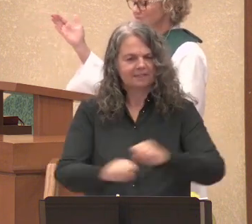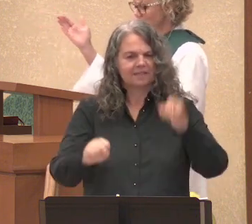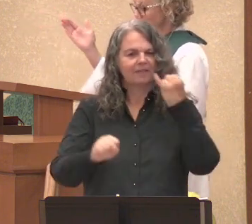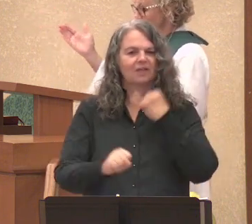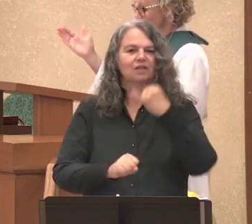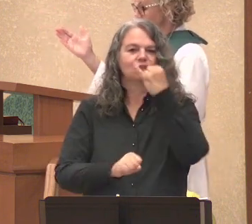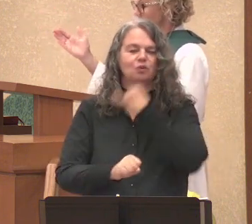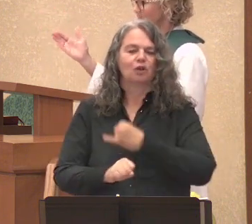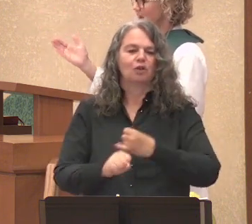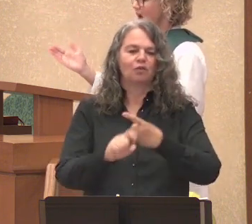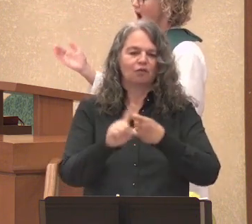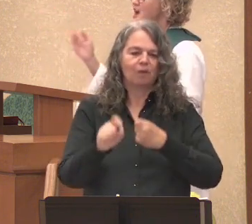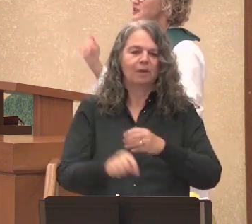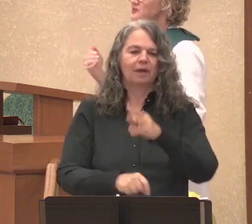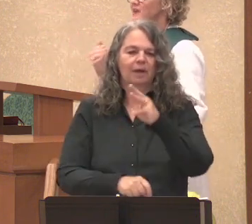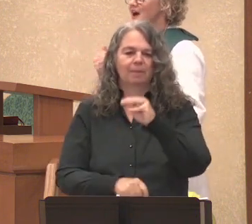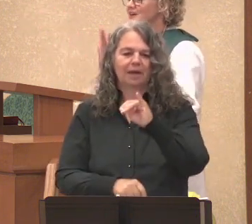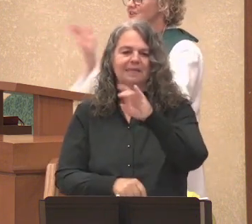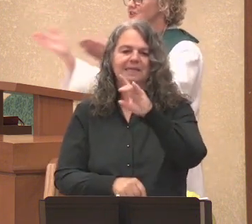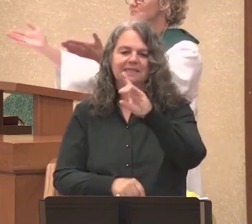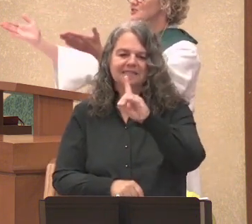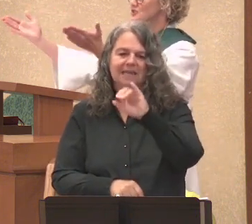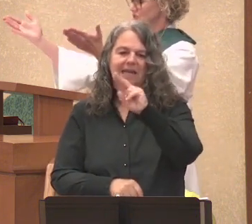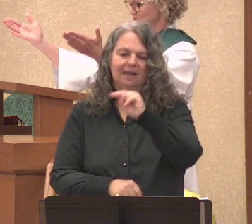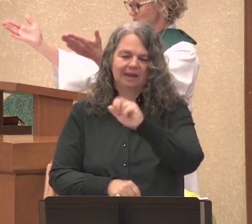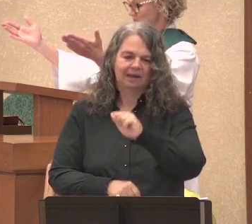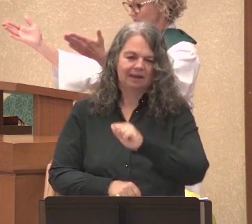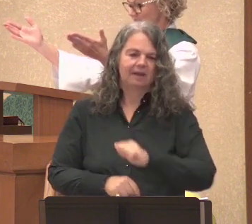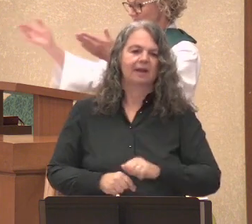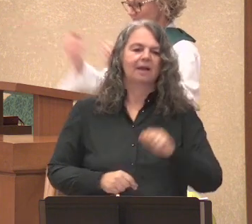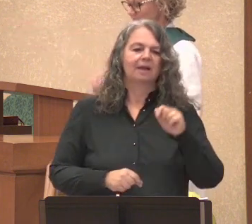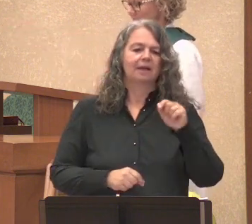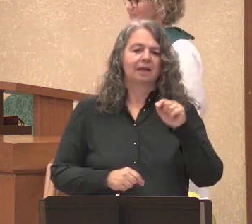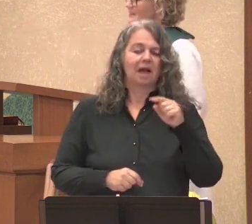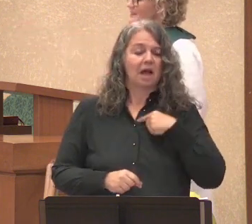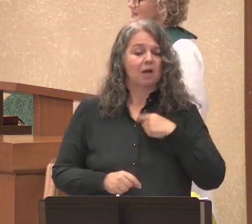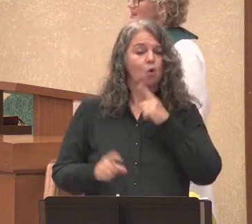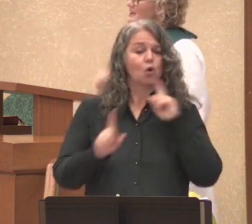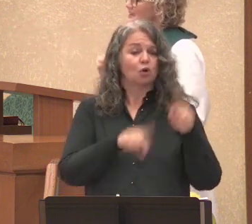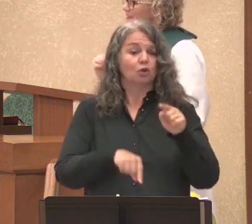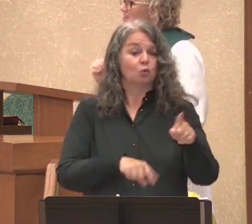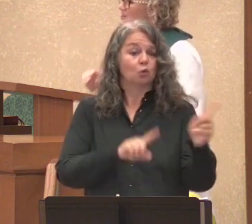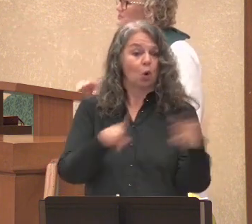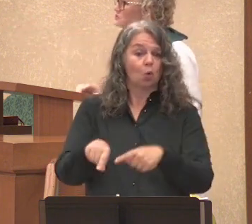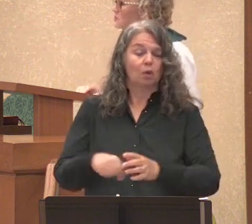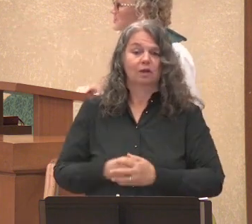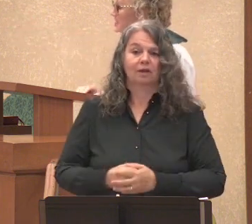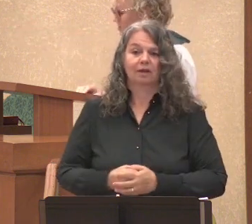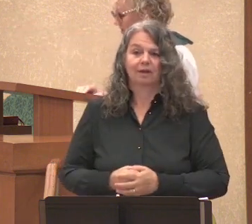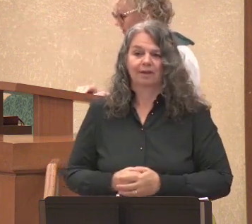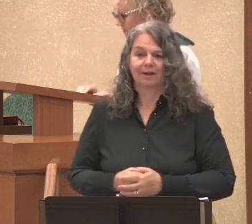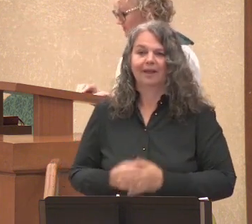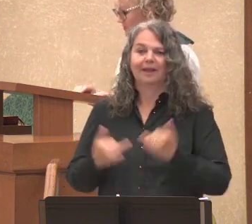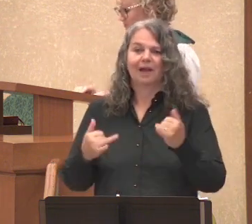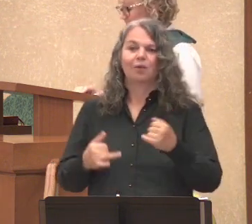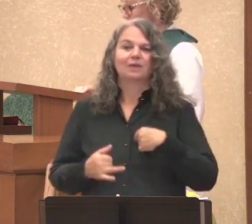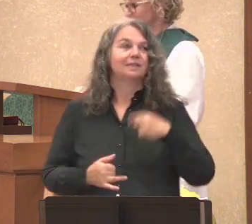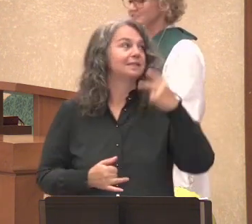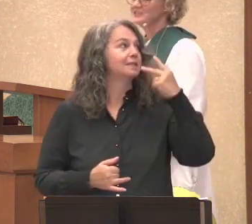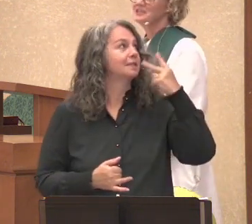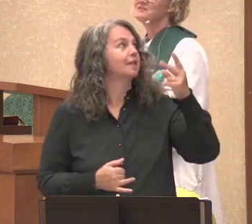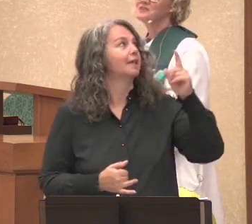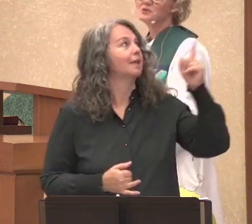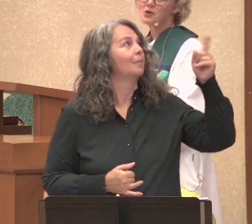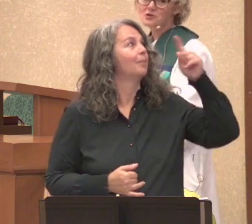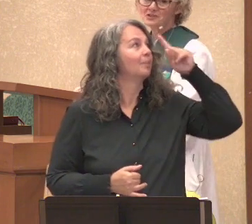hand of Midian. I hereby commission you." And here is where we catch a glimpse of